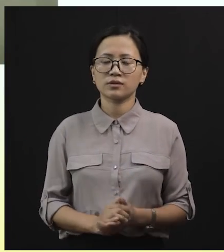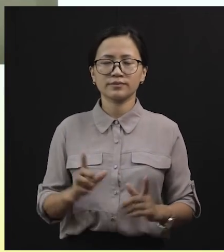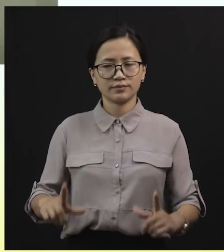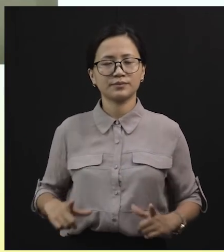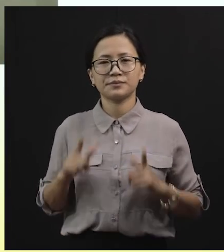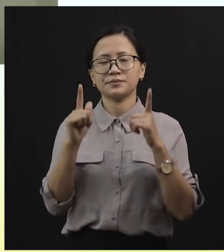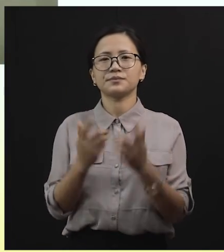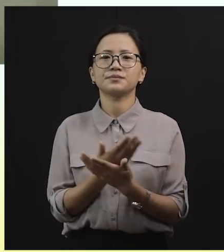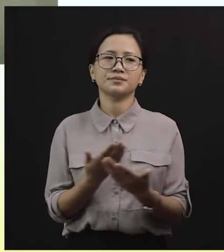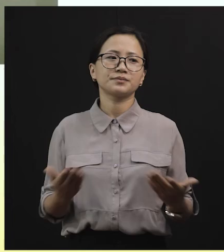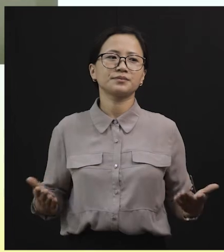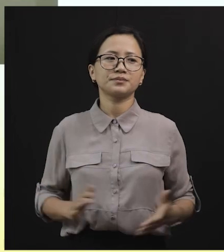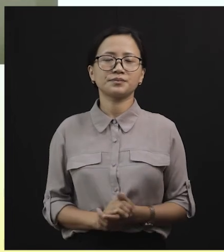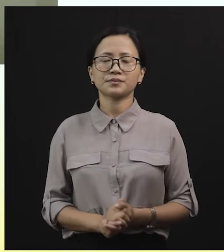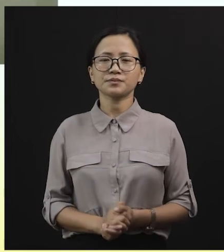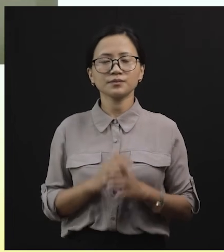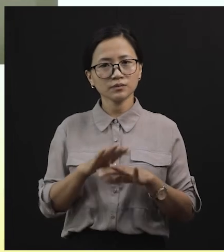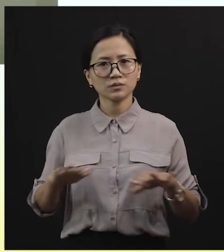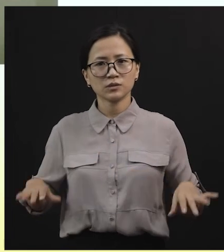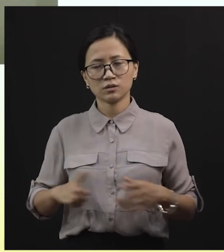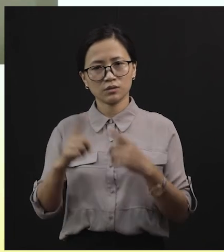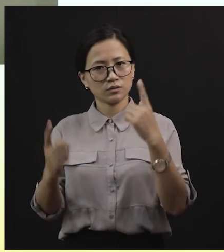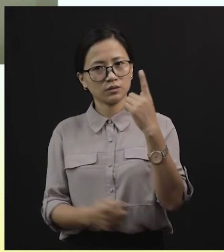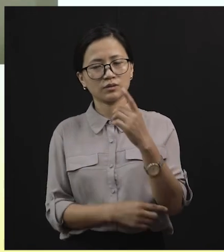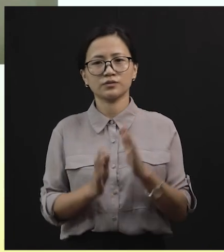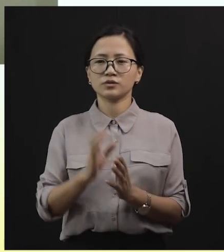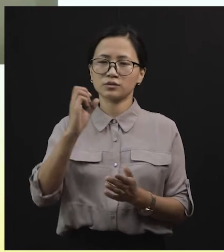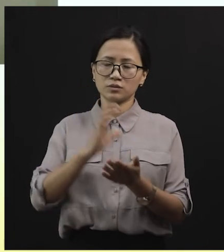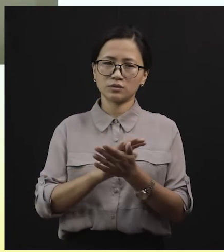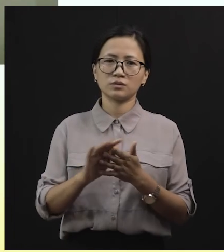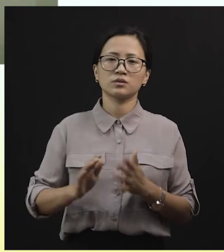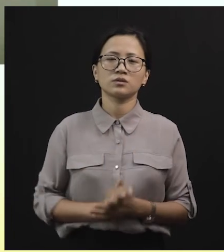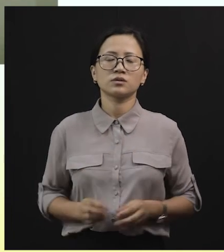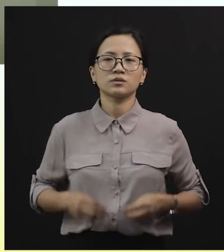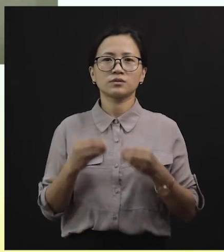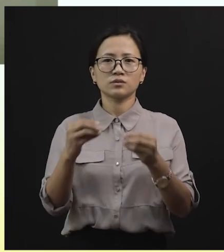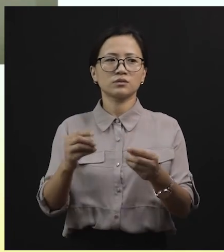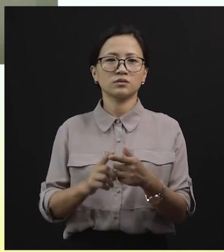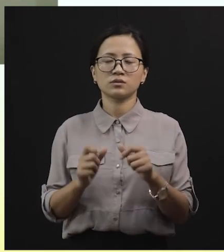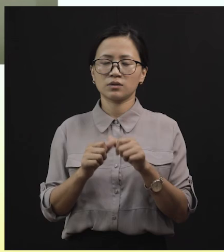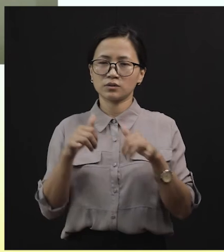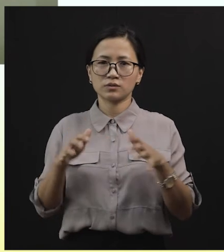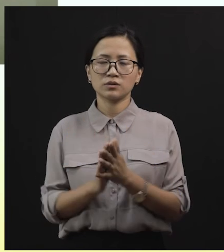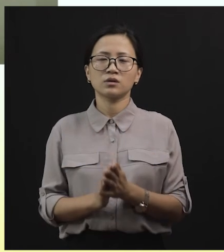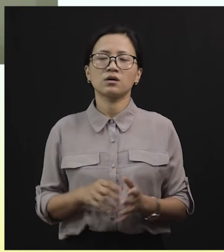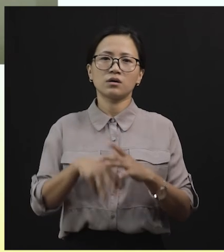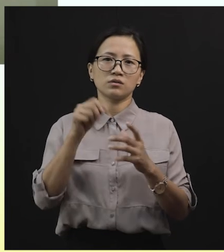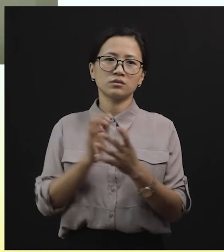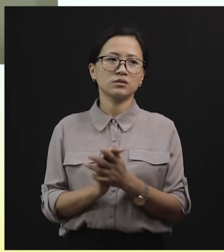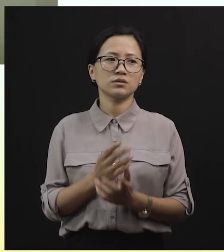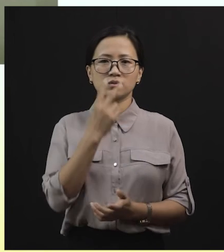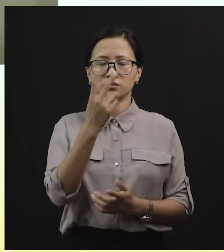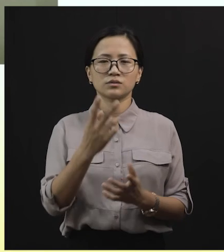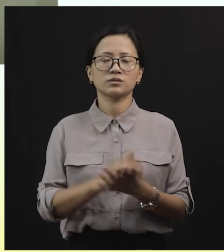okay? Now students, we are almost at the end of this chapter. I have given an activity book out here. See,